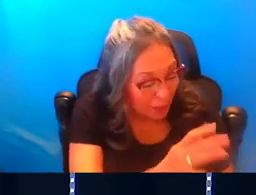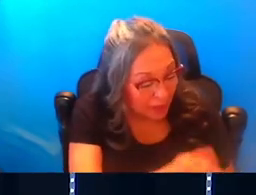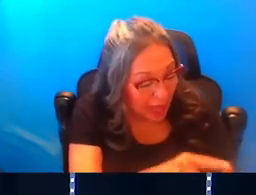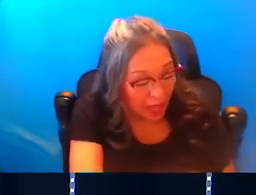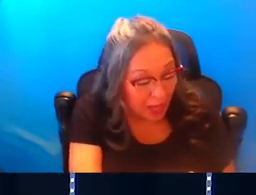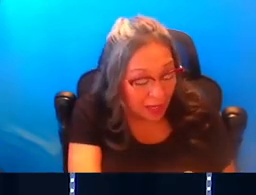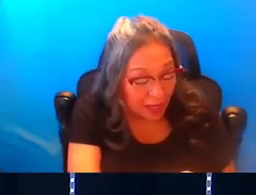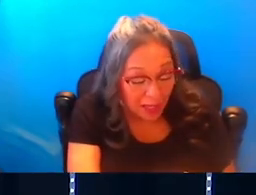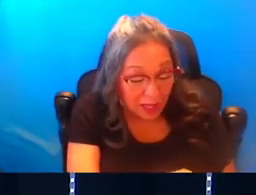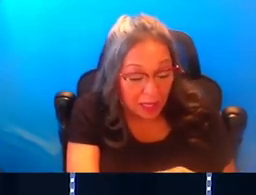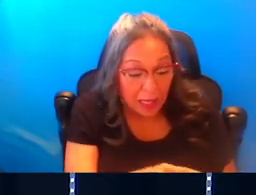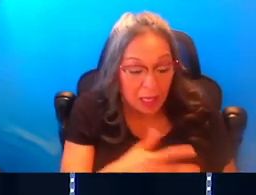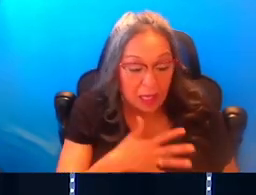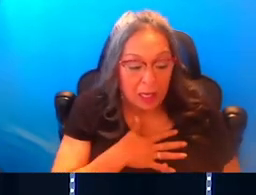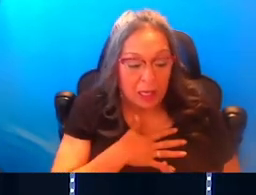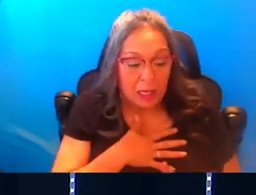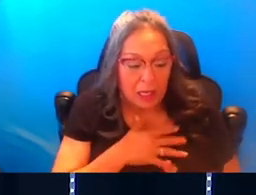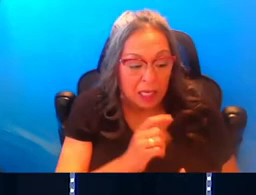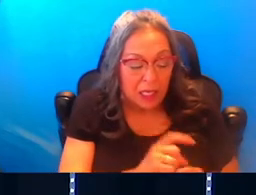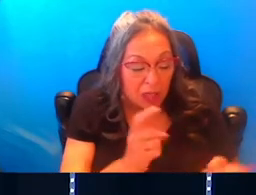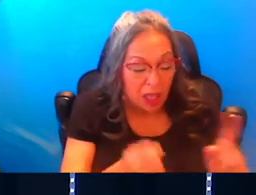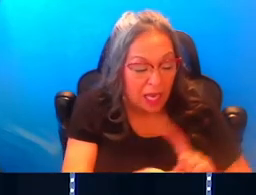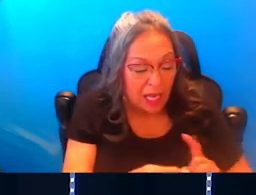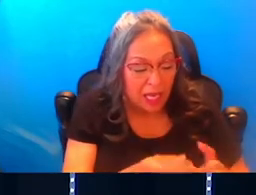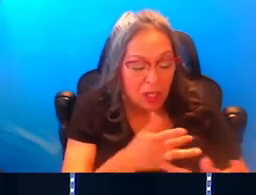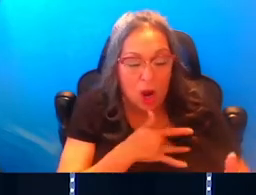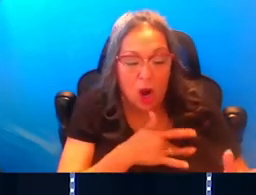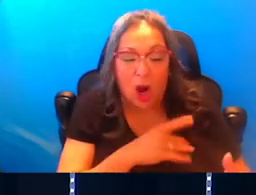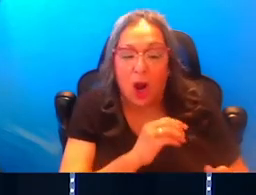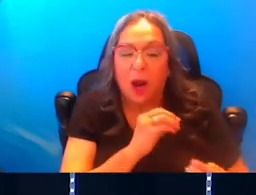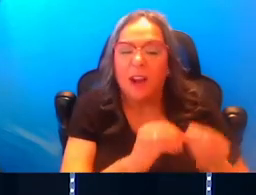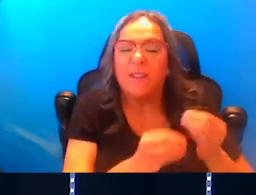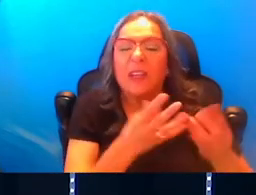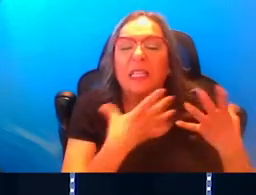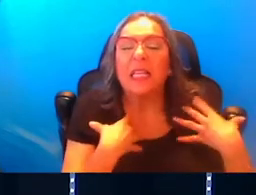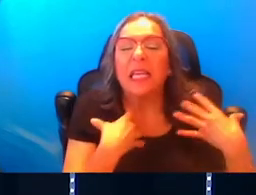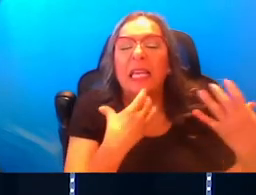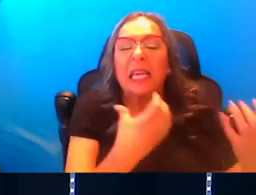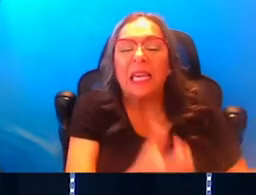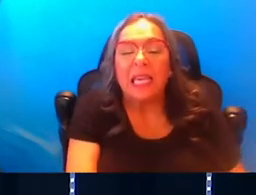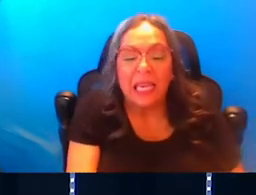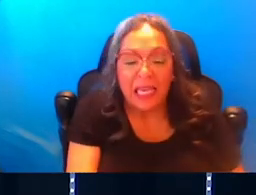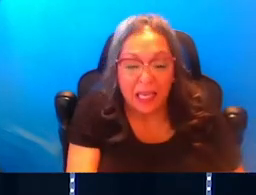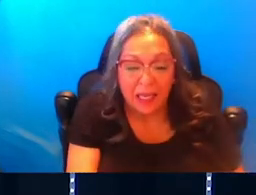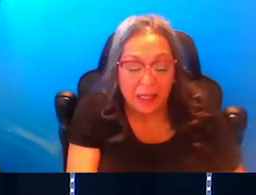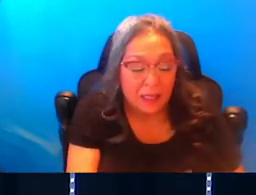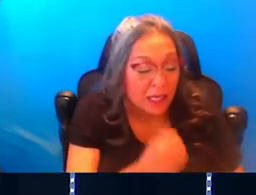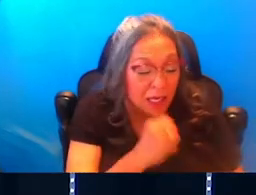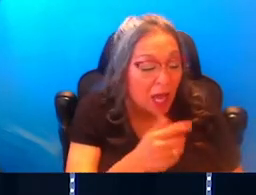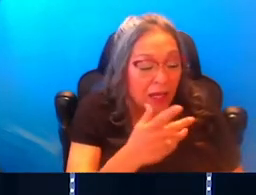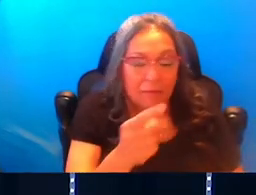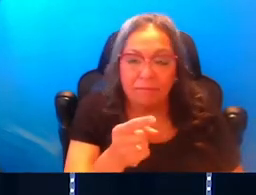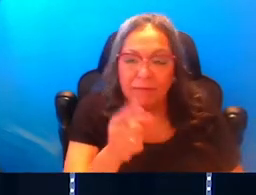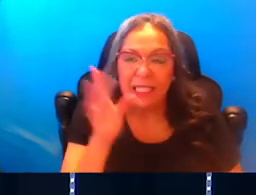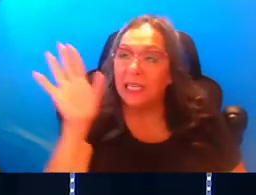was that Abraham's heart would be fixed, healed, so he could love his son well.